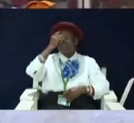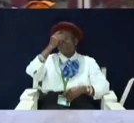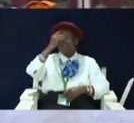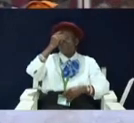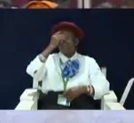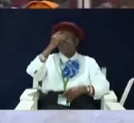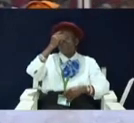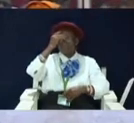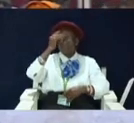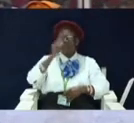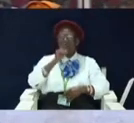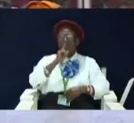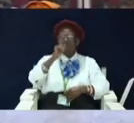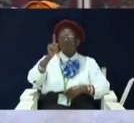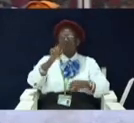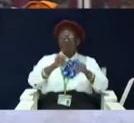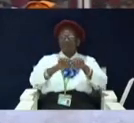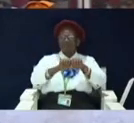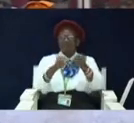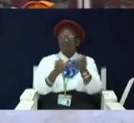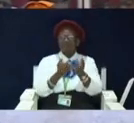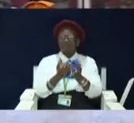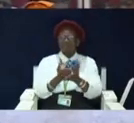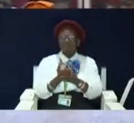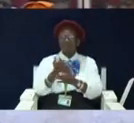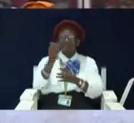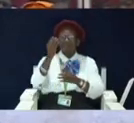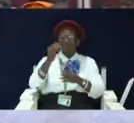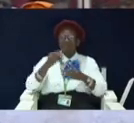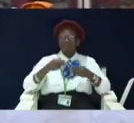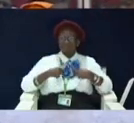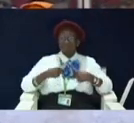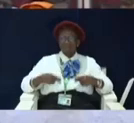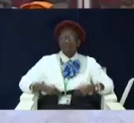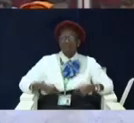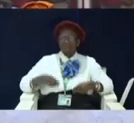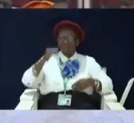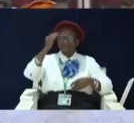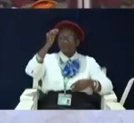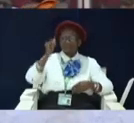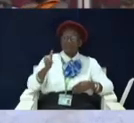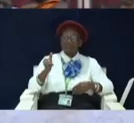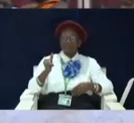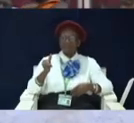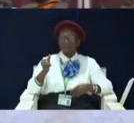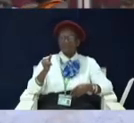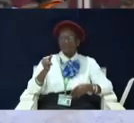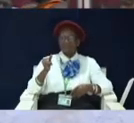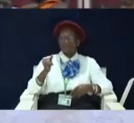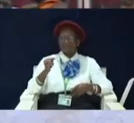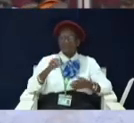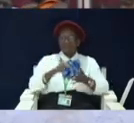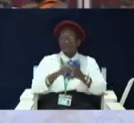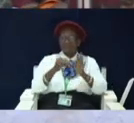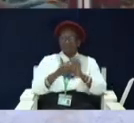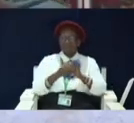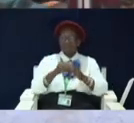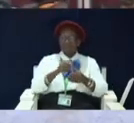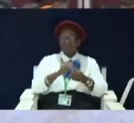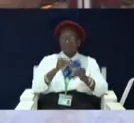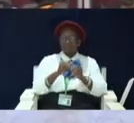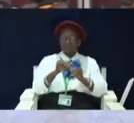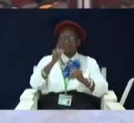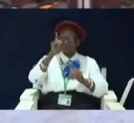Real breakthrough physically, ya luyo to to nipa ti ara, means number one, you